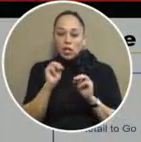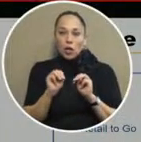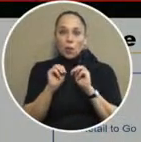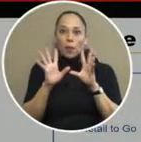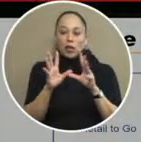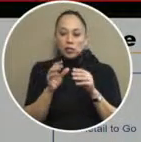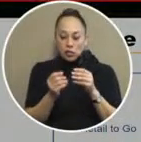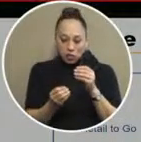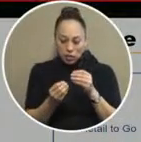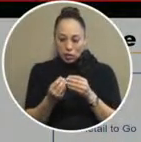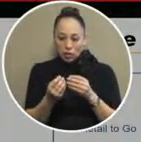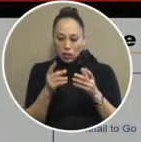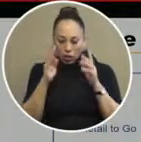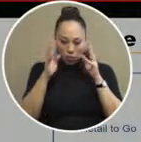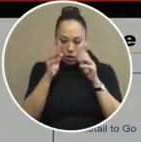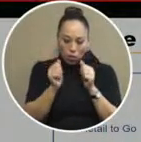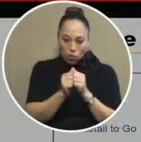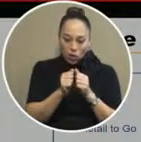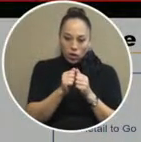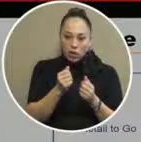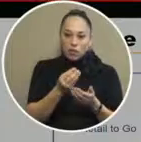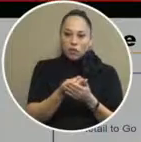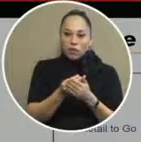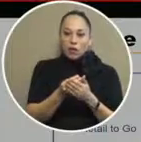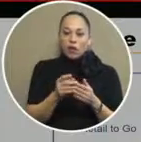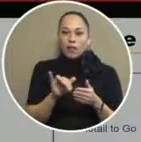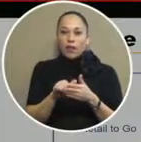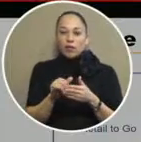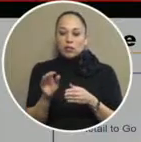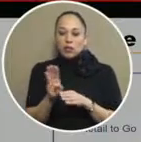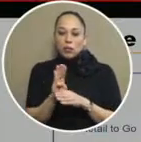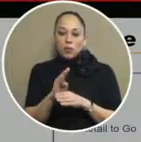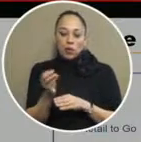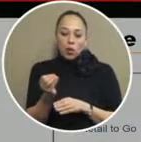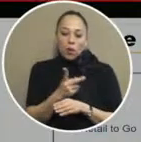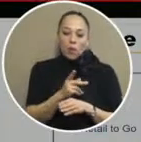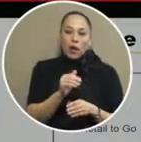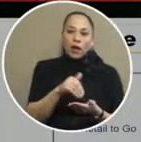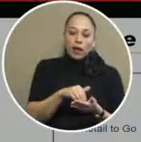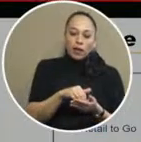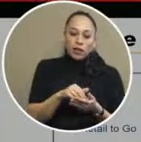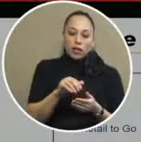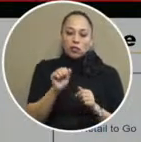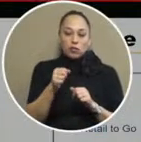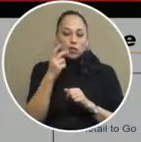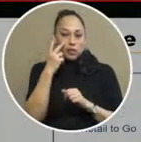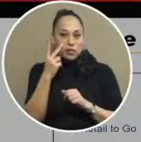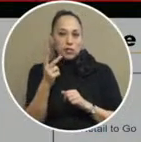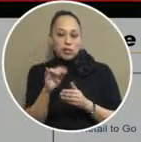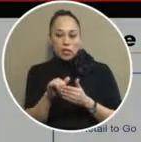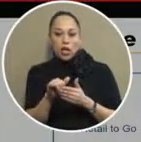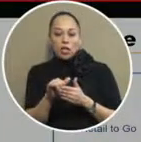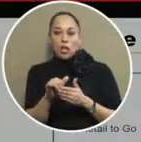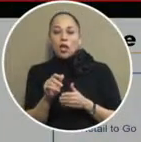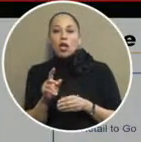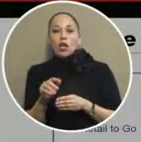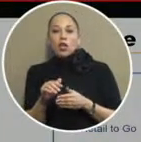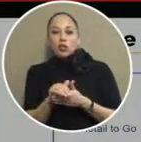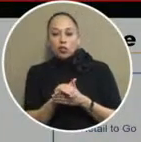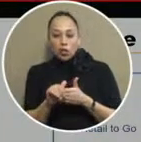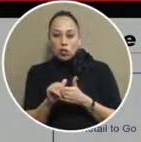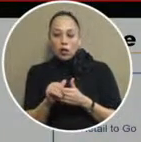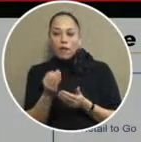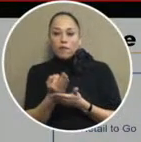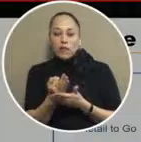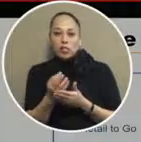dollars again until the businesses get back up and running again. And we don't see the dollars coming back in the current fiscal year. If anything,